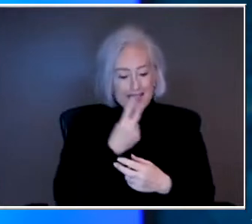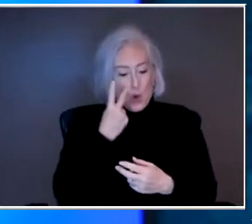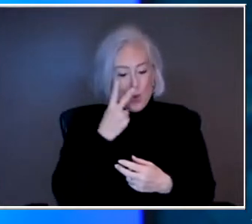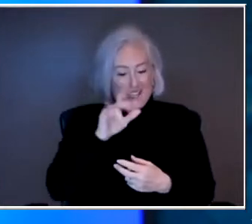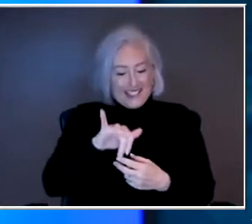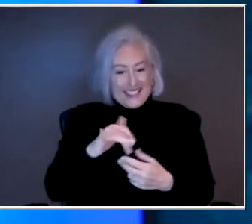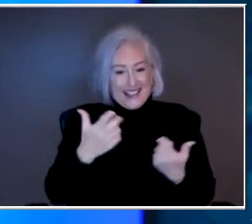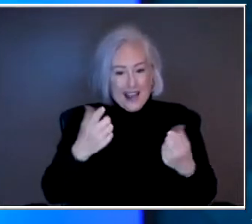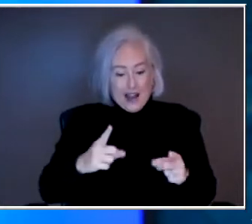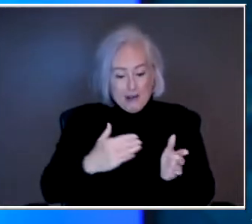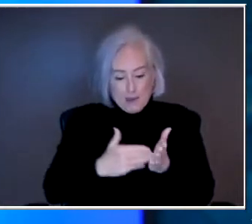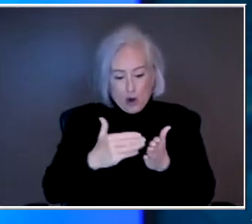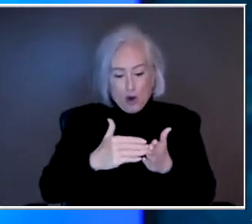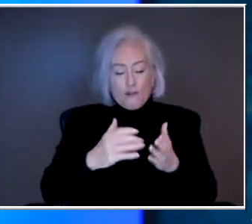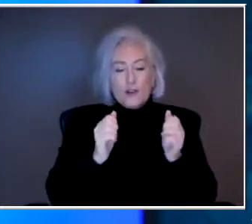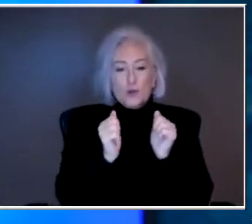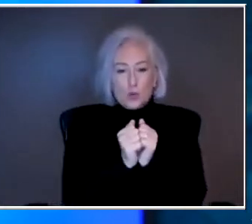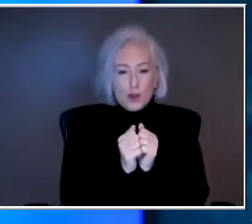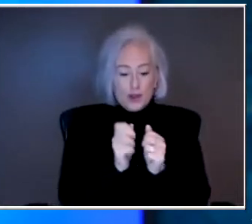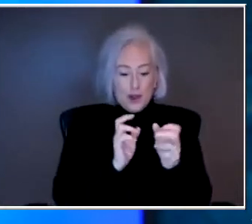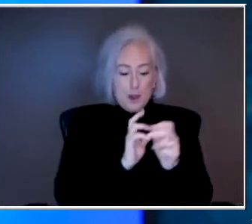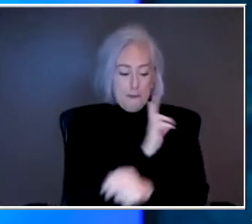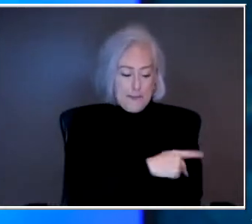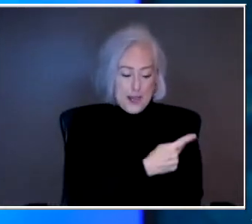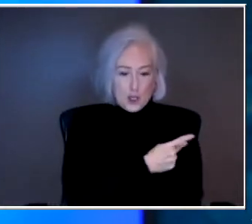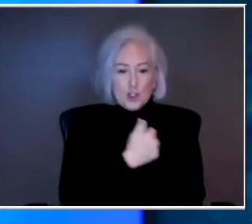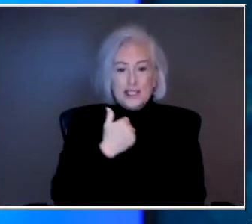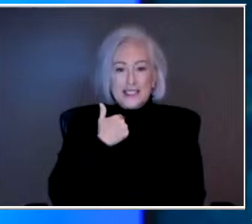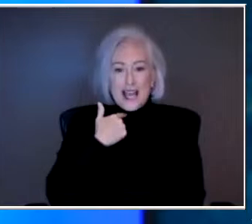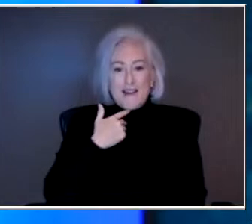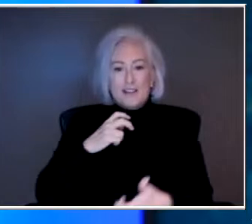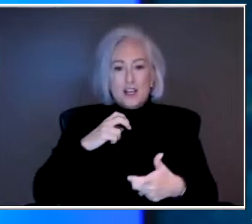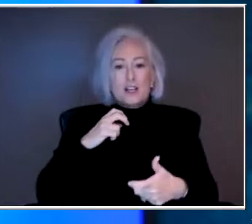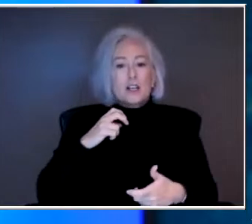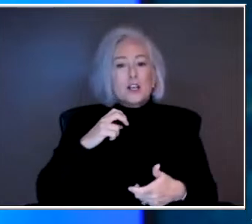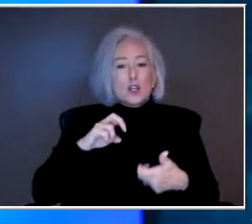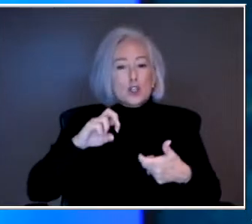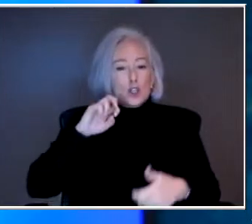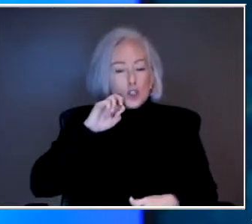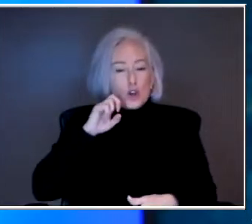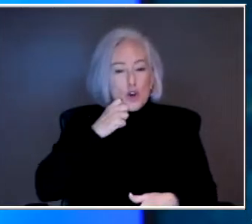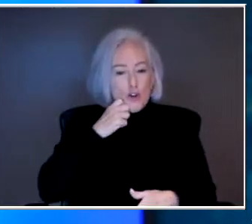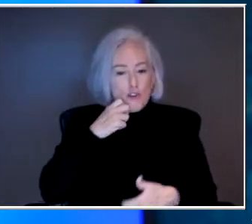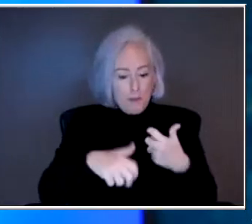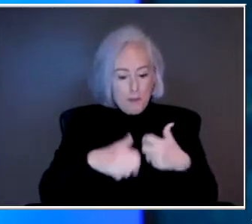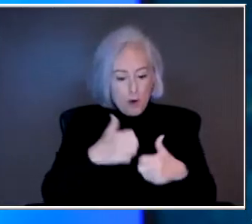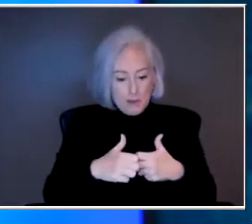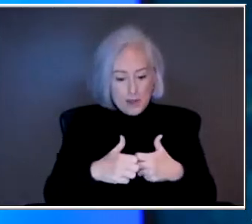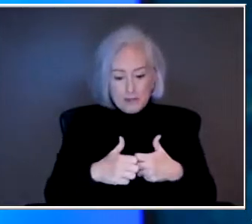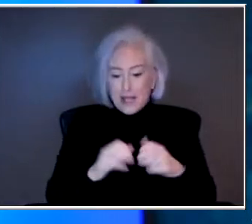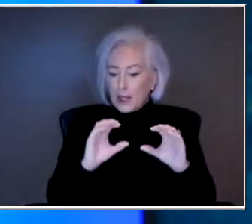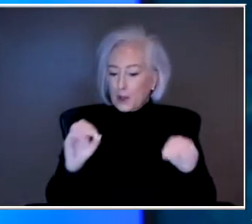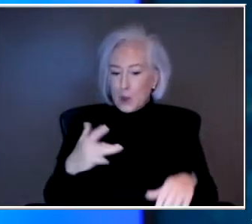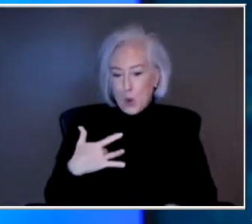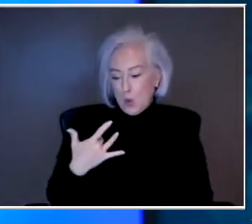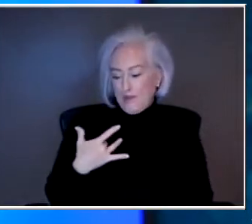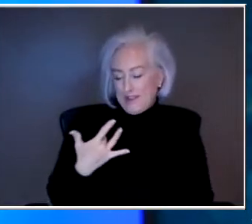in patients that have nerve issues where they don't have good feeling. And so either